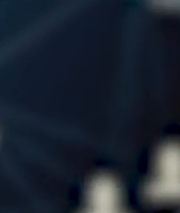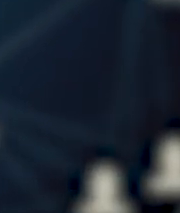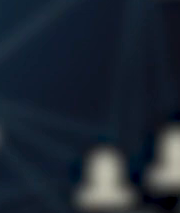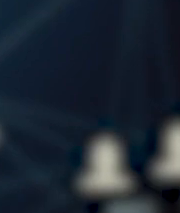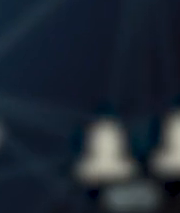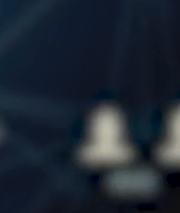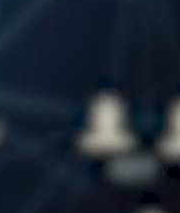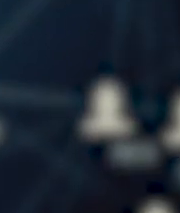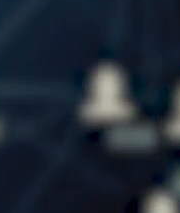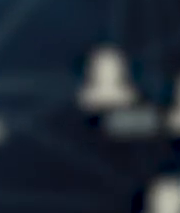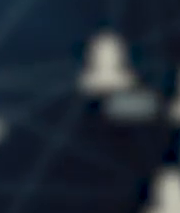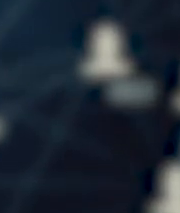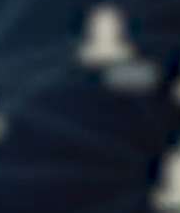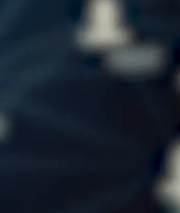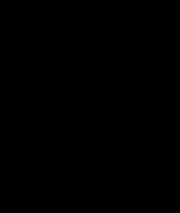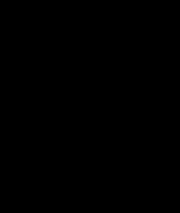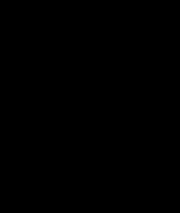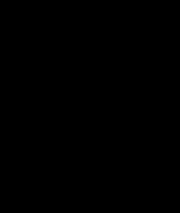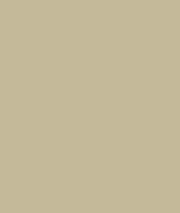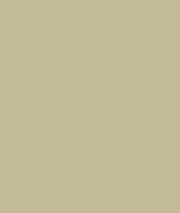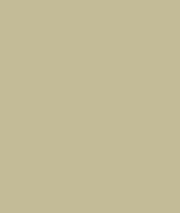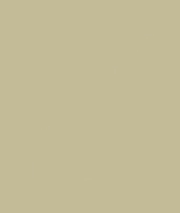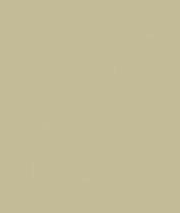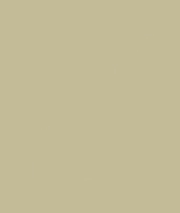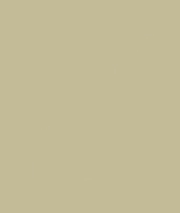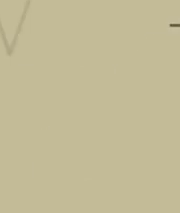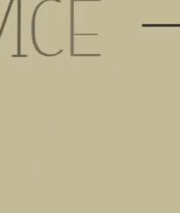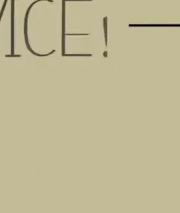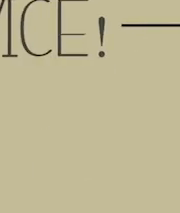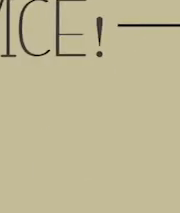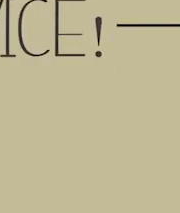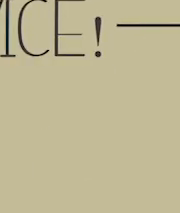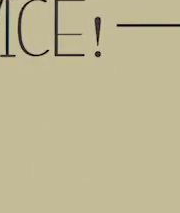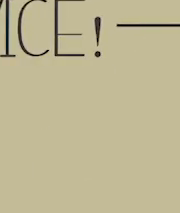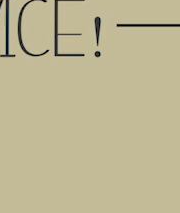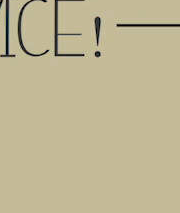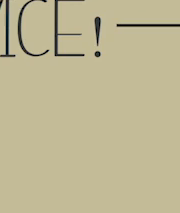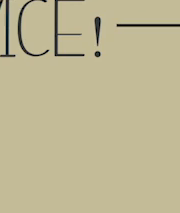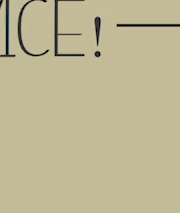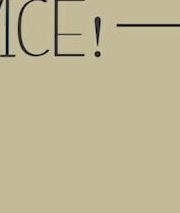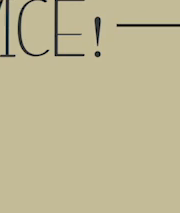Service. Thanks for paying attention to these notices. God bless you. Enjoy the rest of the service.